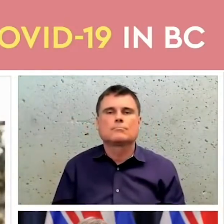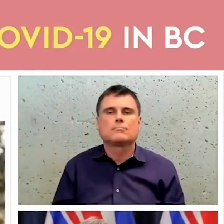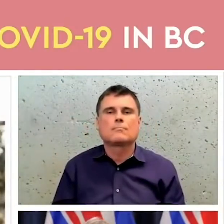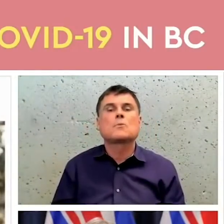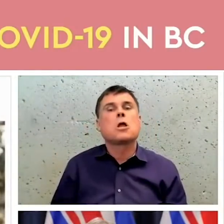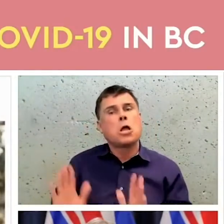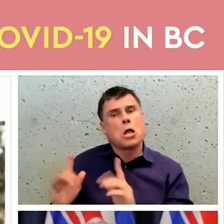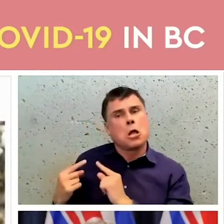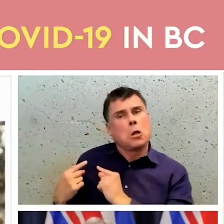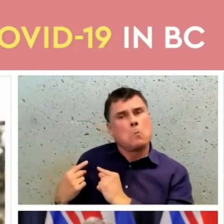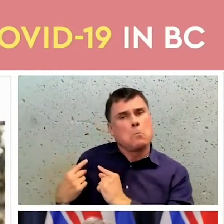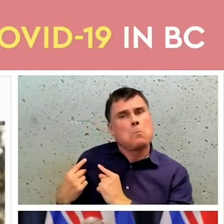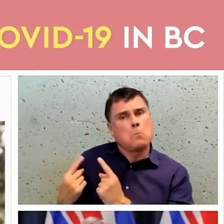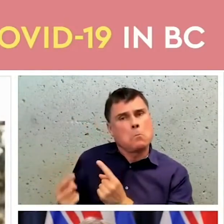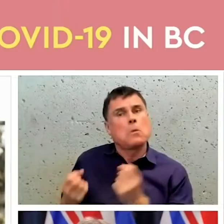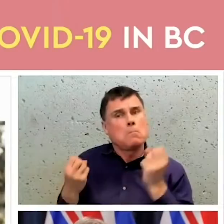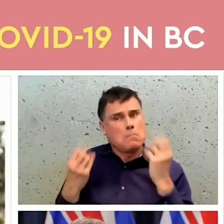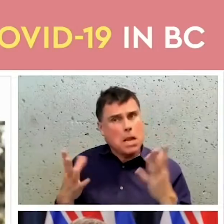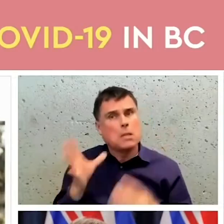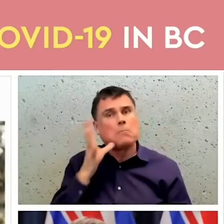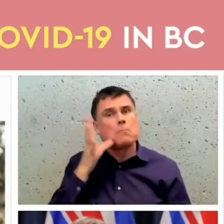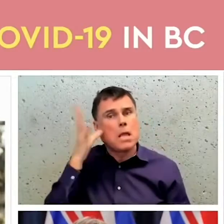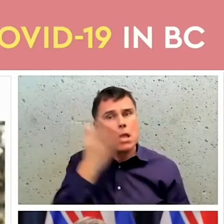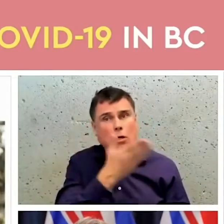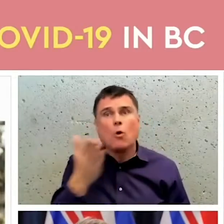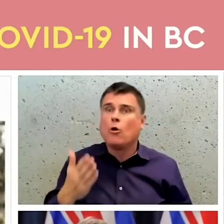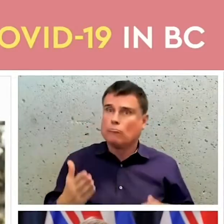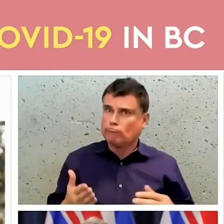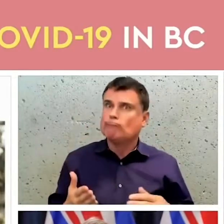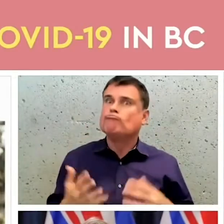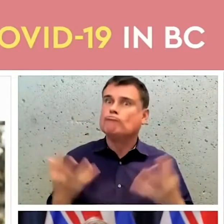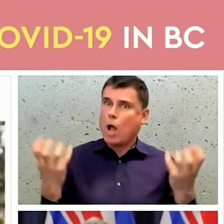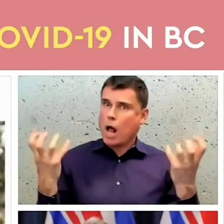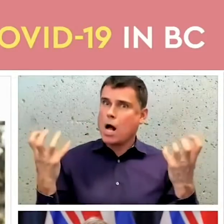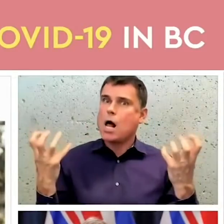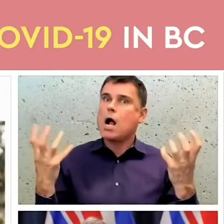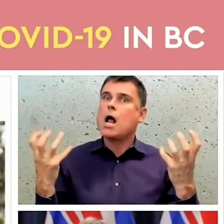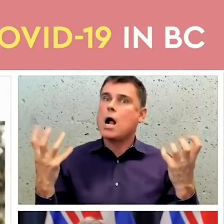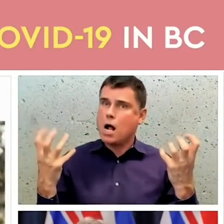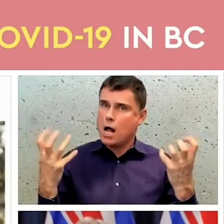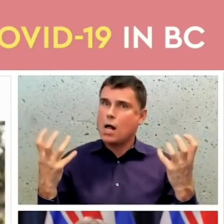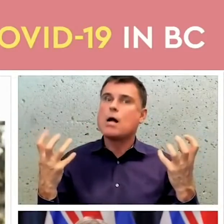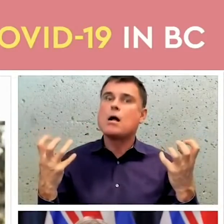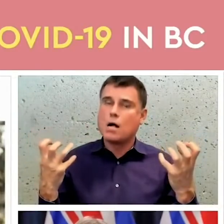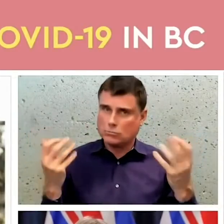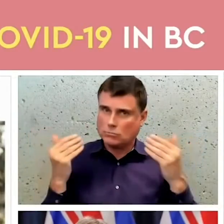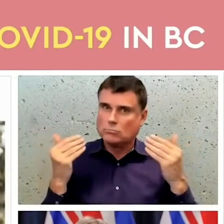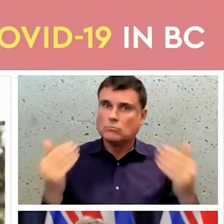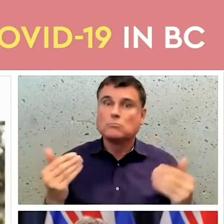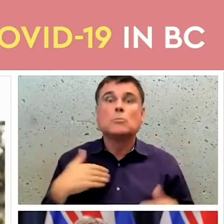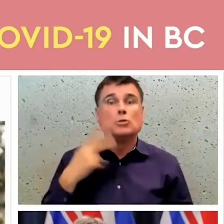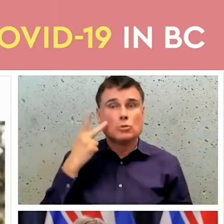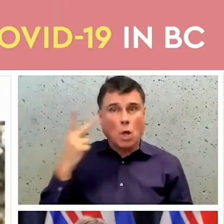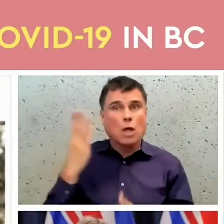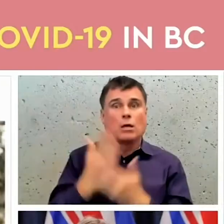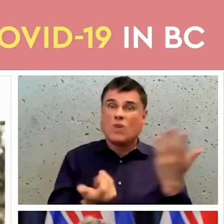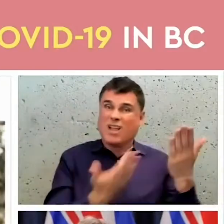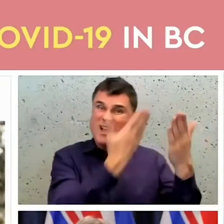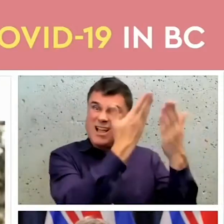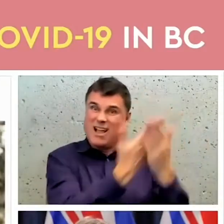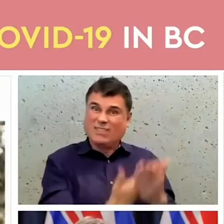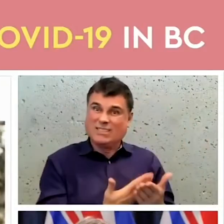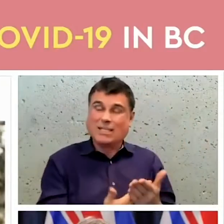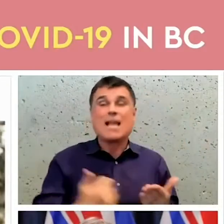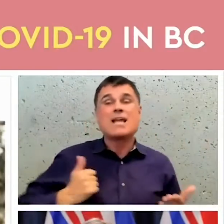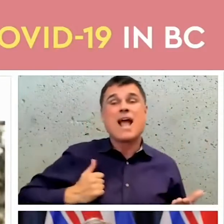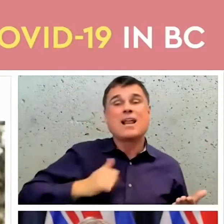enthusiasm for the vaccine program. We've seen published data from across Canada. British Columbia is one of the leaders